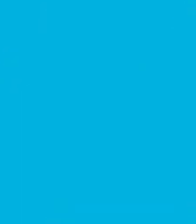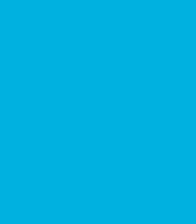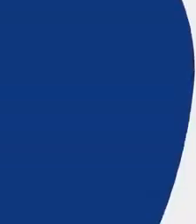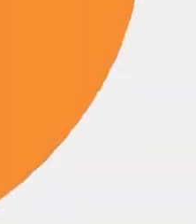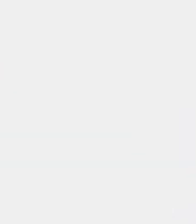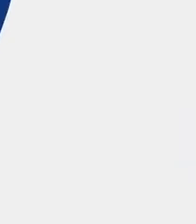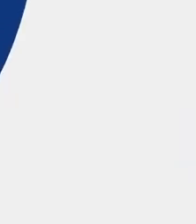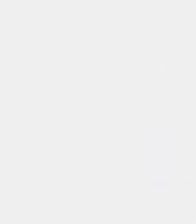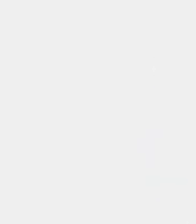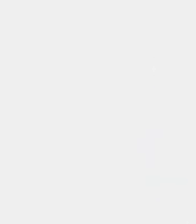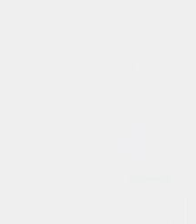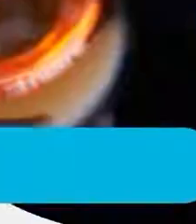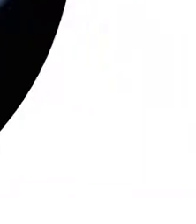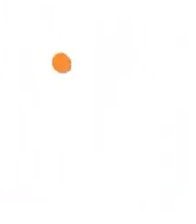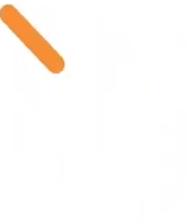Thank you.